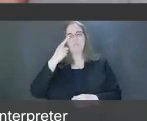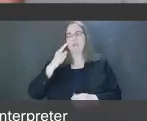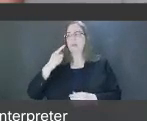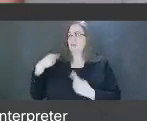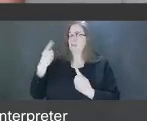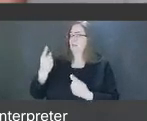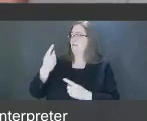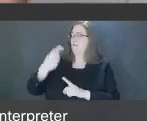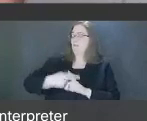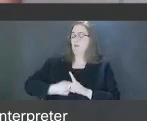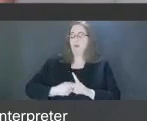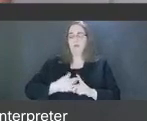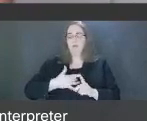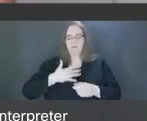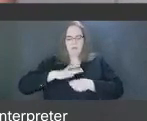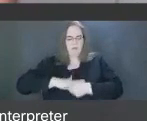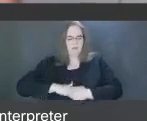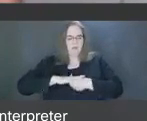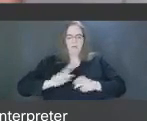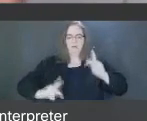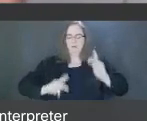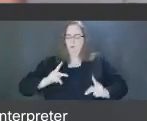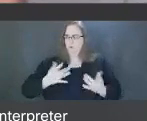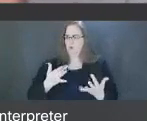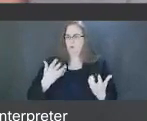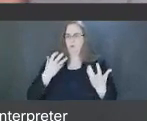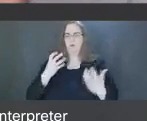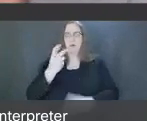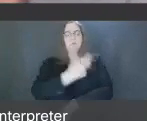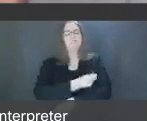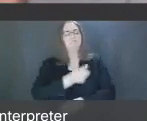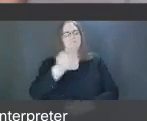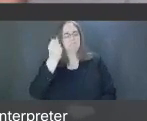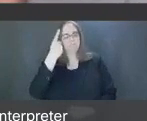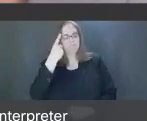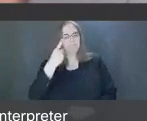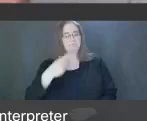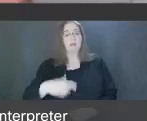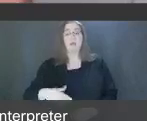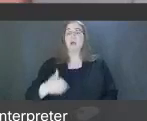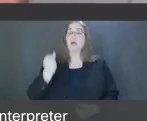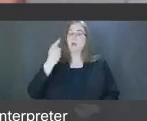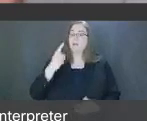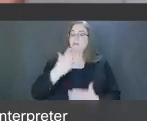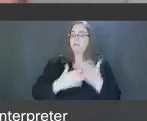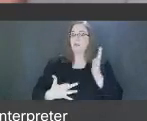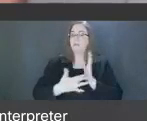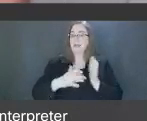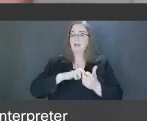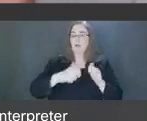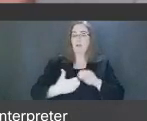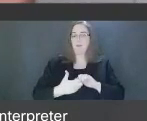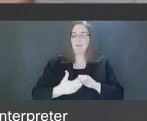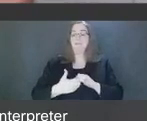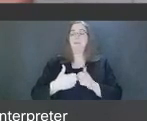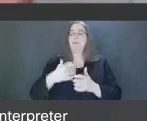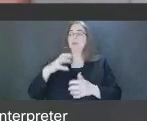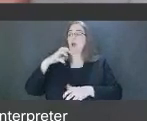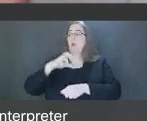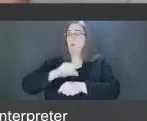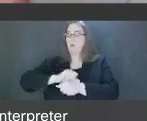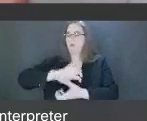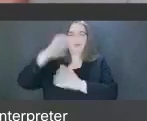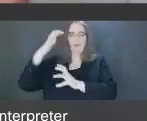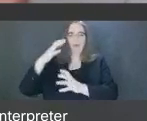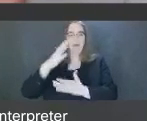everyone waiting to receive the vaccine. I also recognize that there have been technical problems that have led to appointment glitches at some